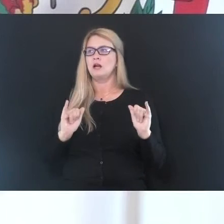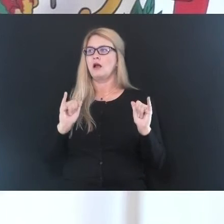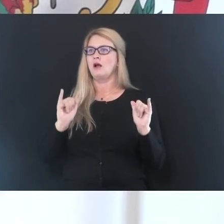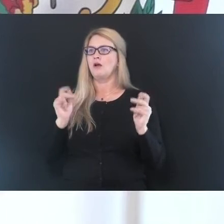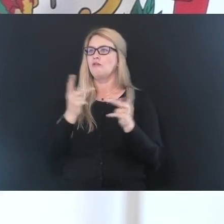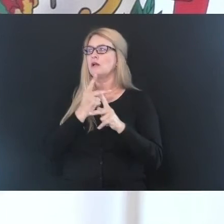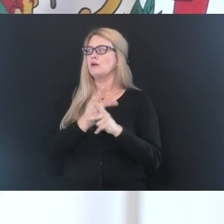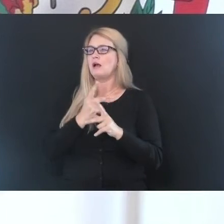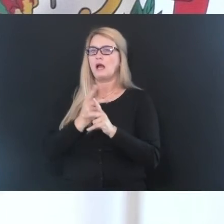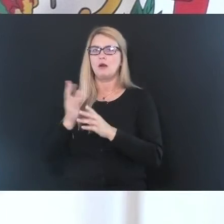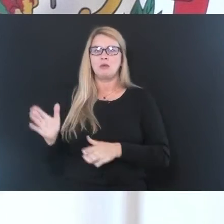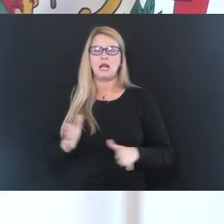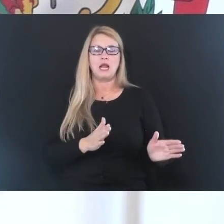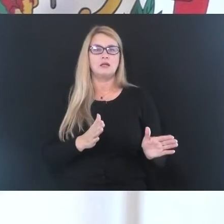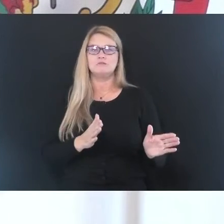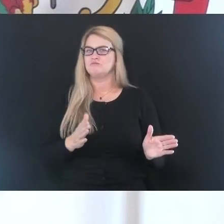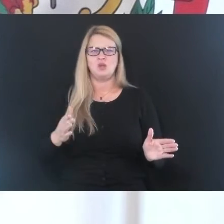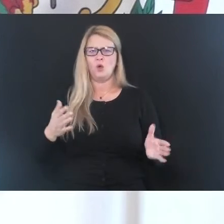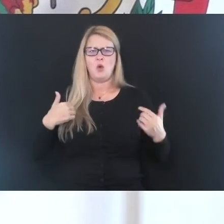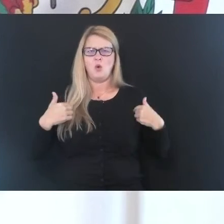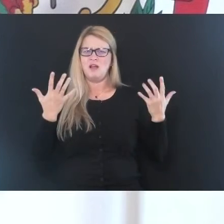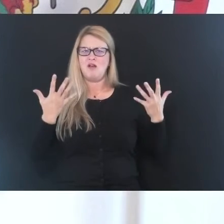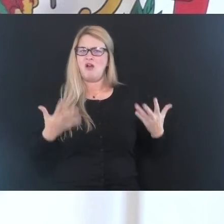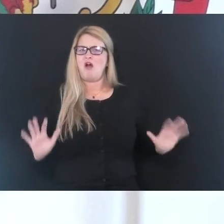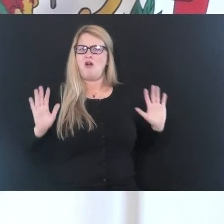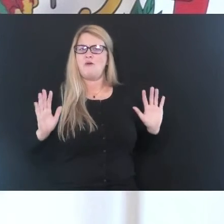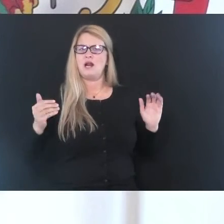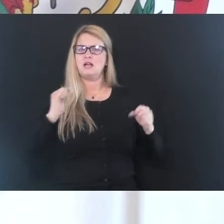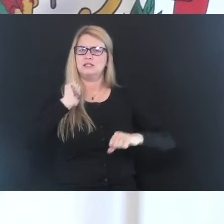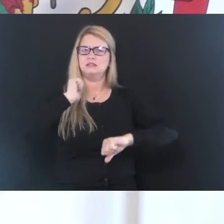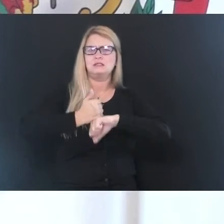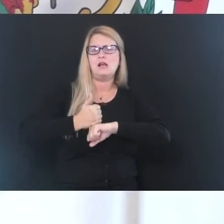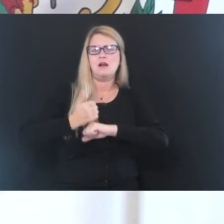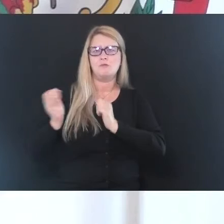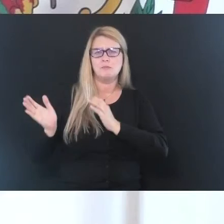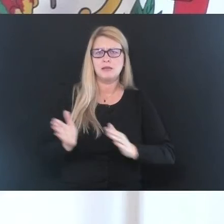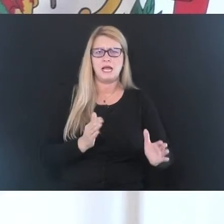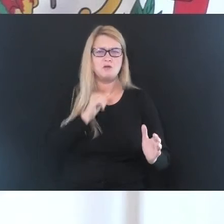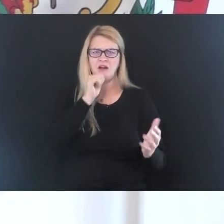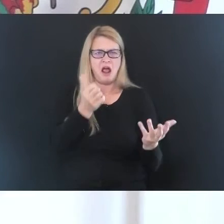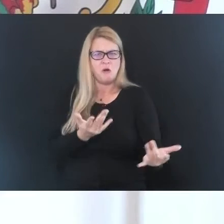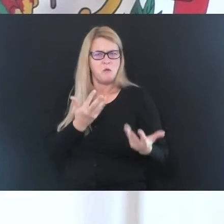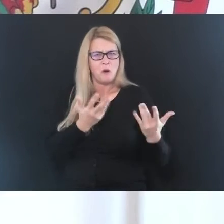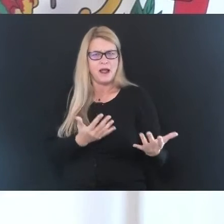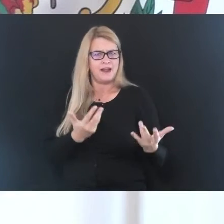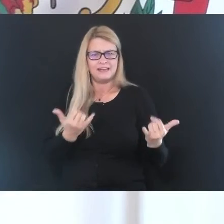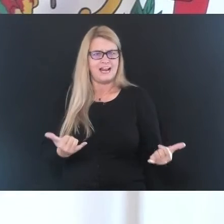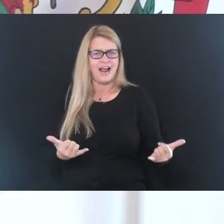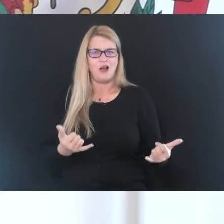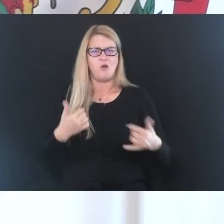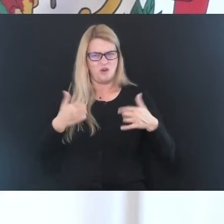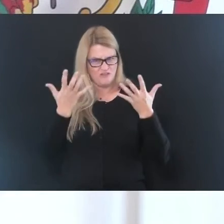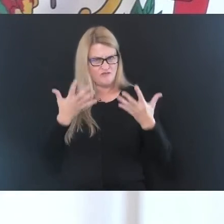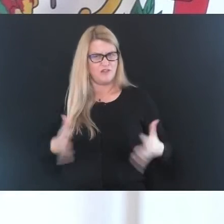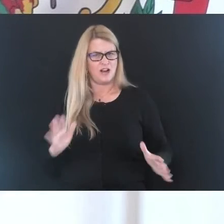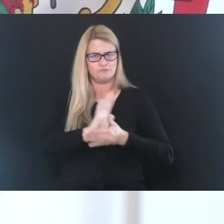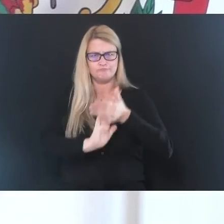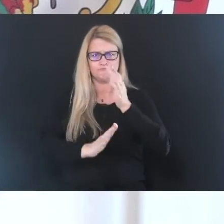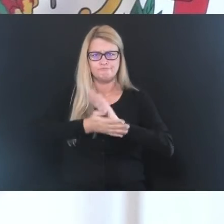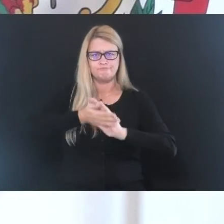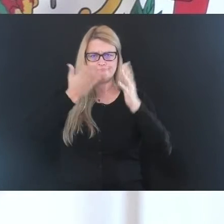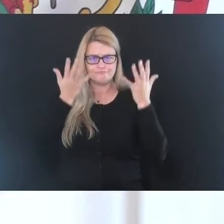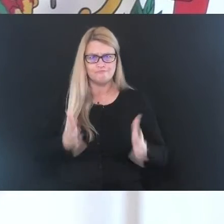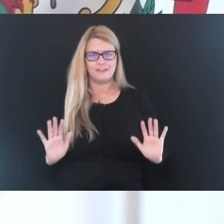with a plan, we're not waiting in West Virginia. We're getting it done. And with the great help